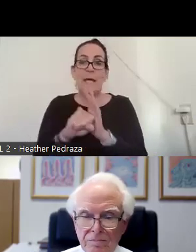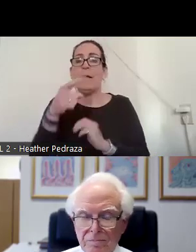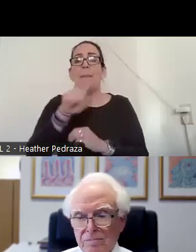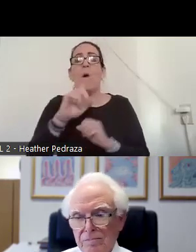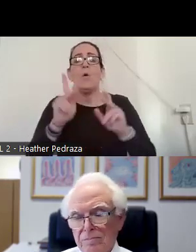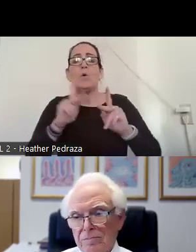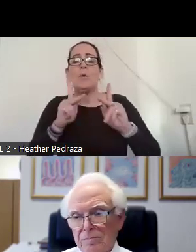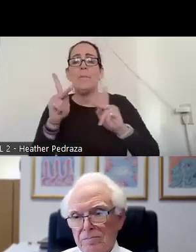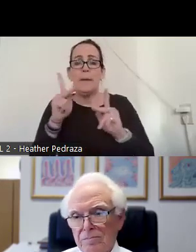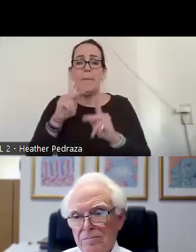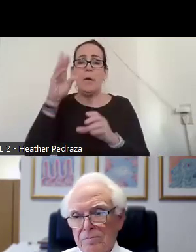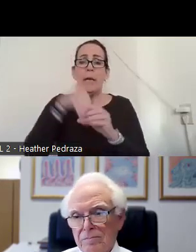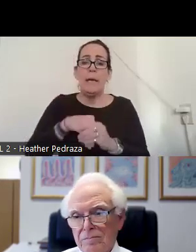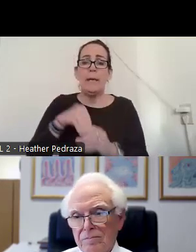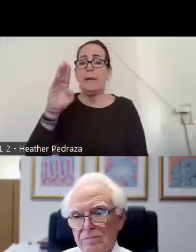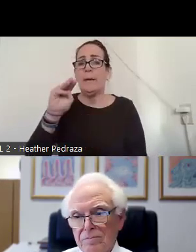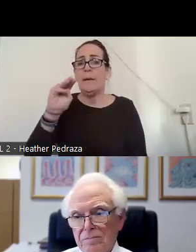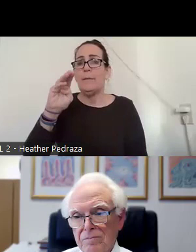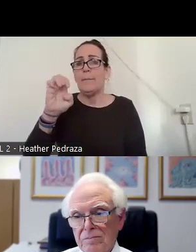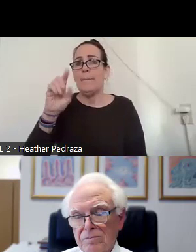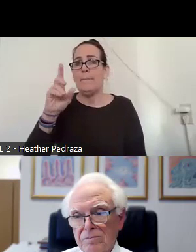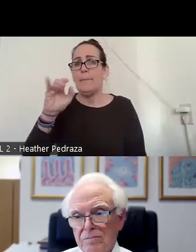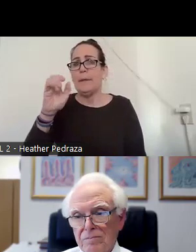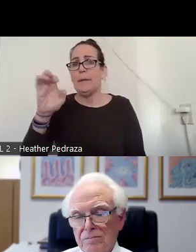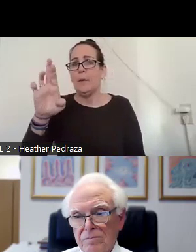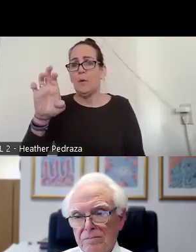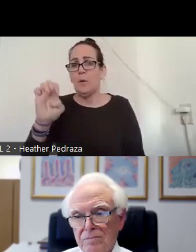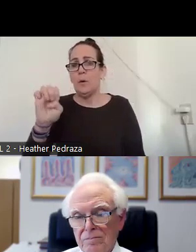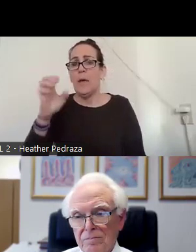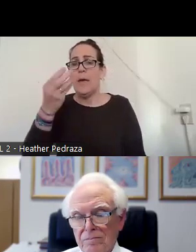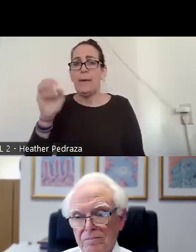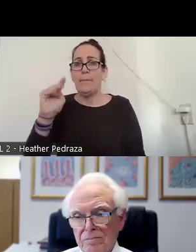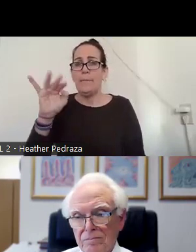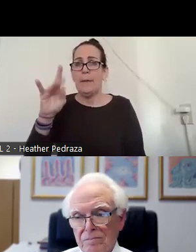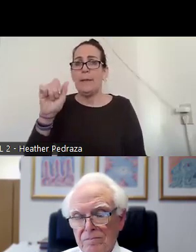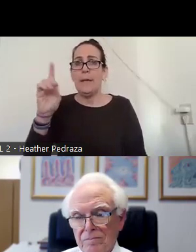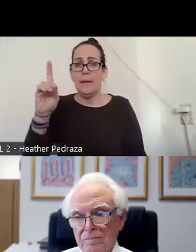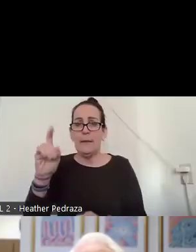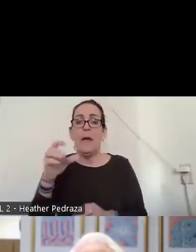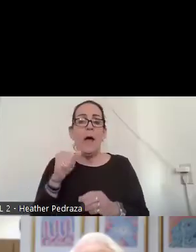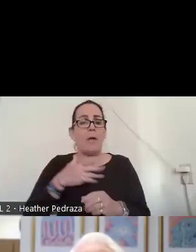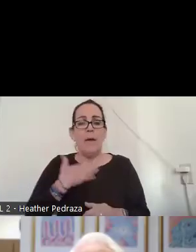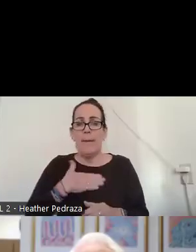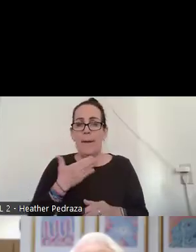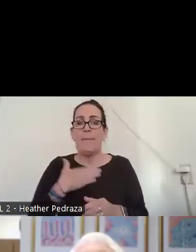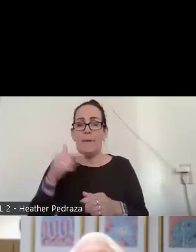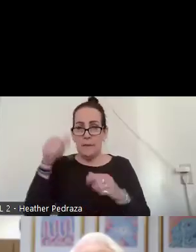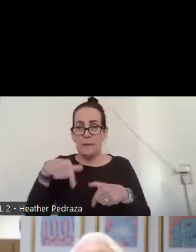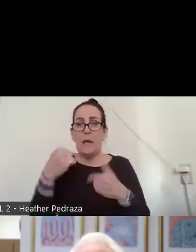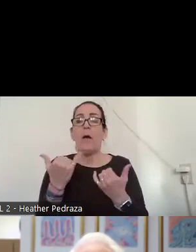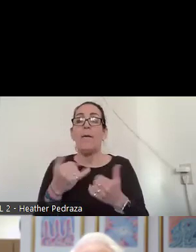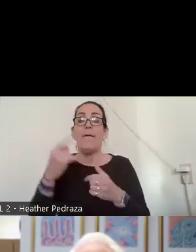eligible for Medicare and Medicaid as it relates to the CalAIM program. And I'm very pleased that the state of California, I think first in the